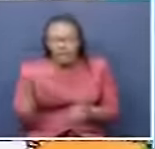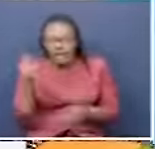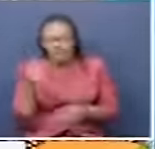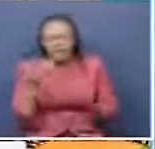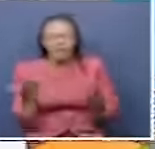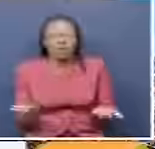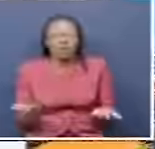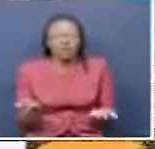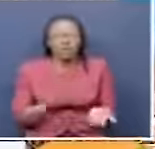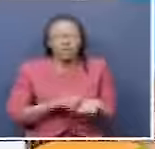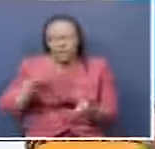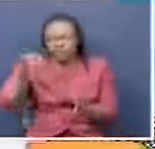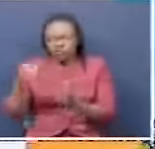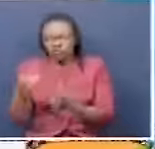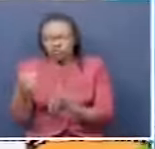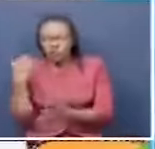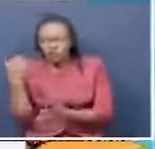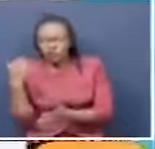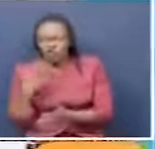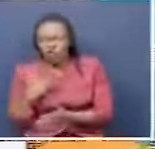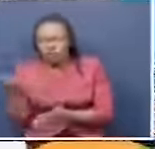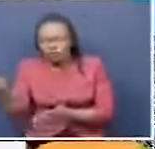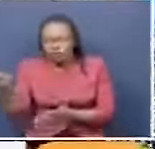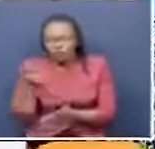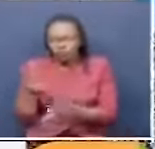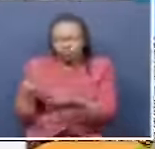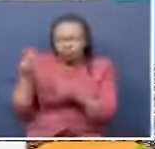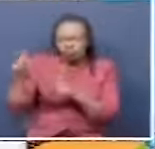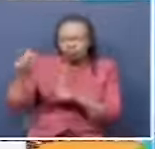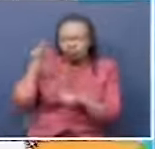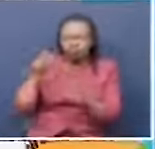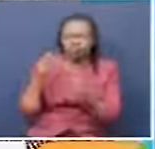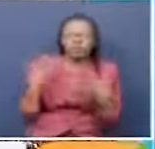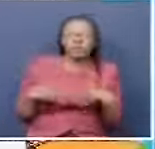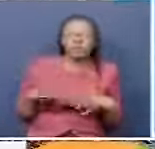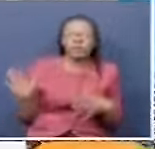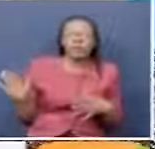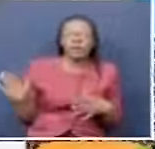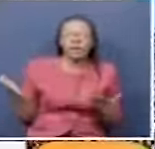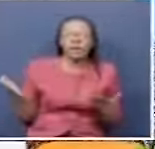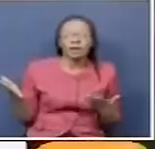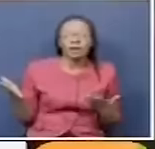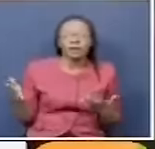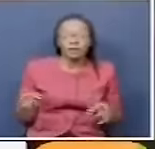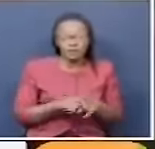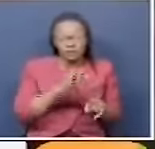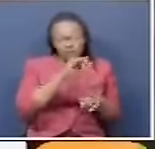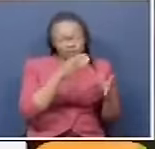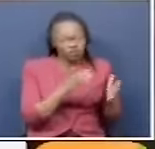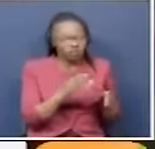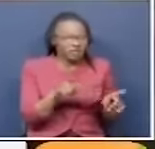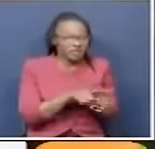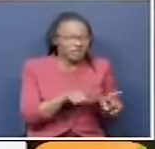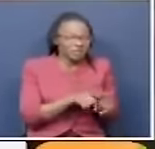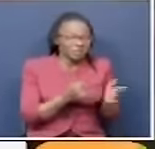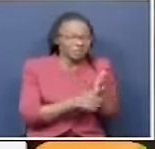Where Jubilee is knocking on the door and telling people, but you know, us guys can. Okay, but what is on the other side of Jubilee either? Well,